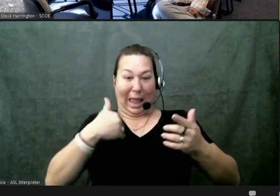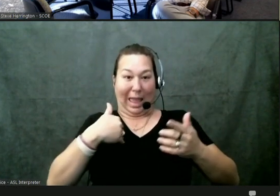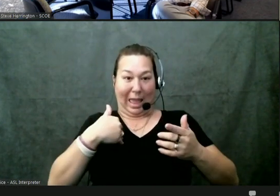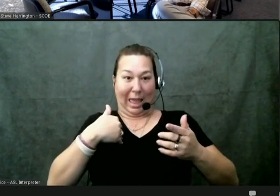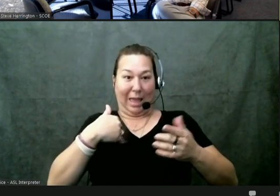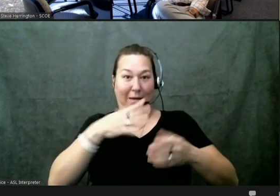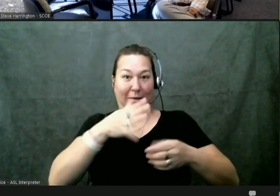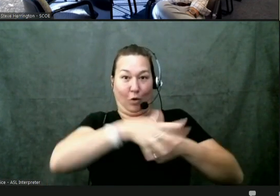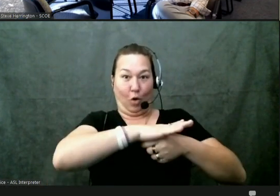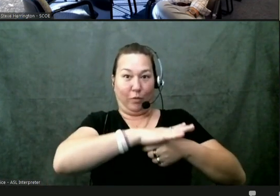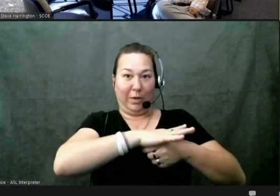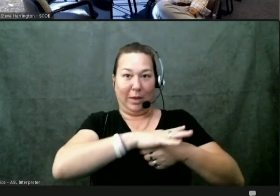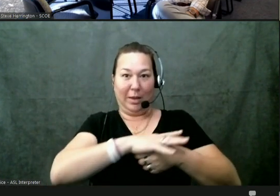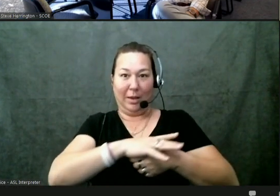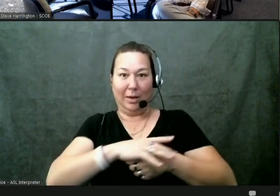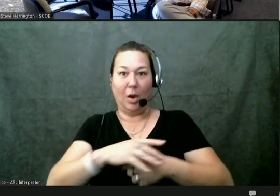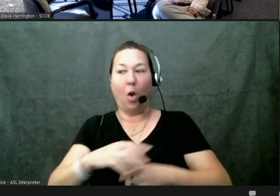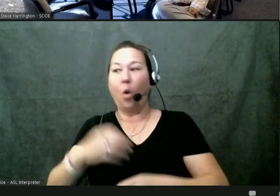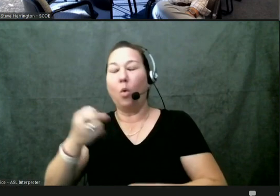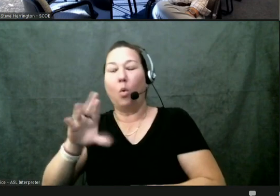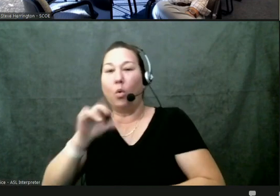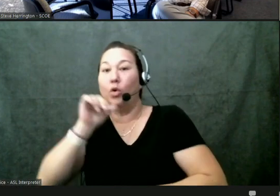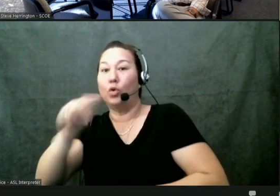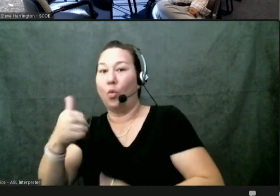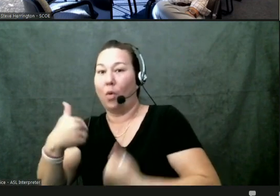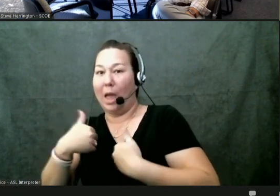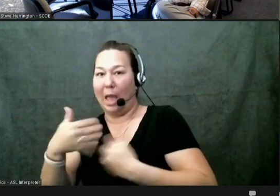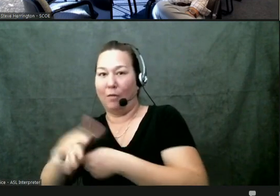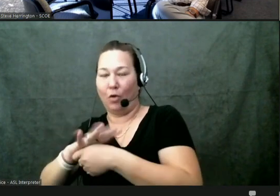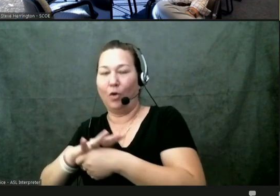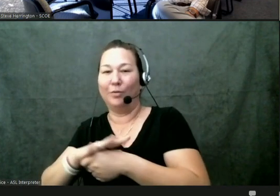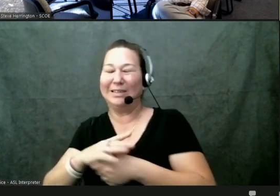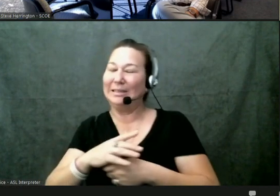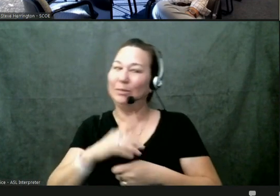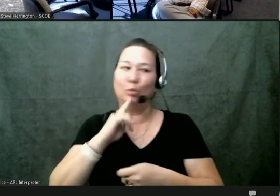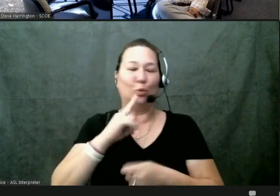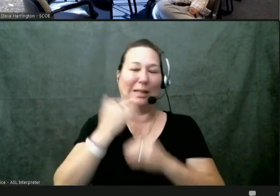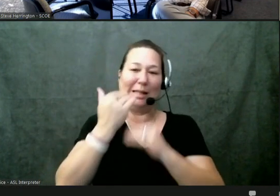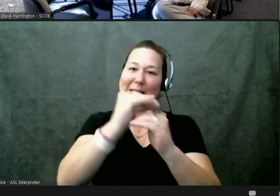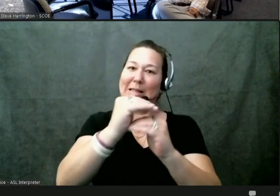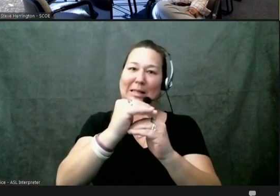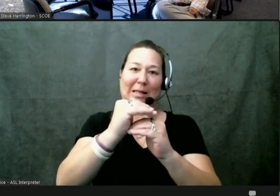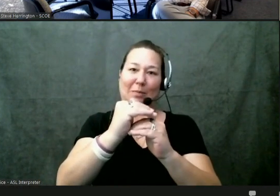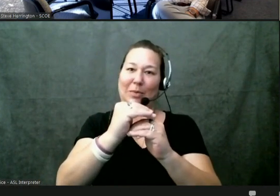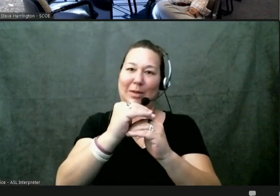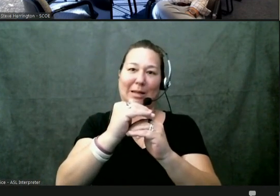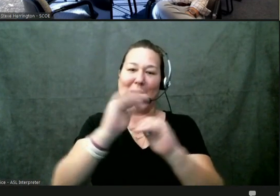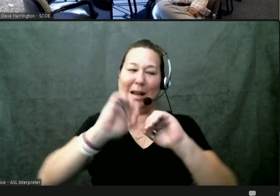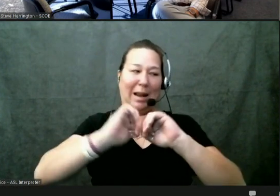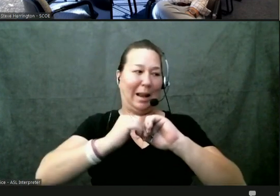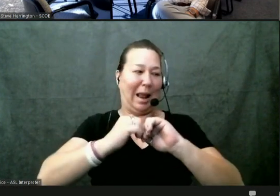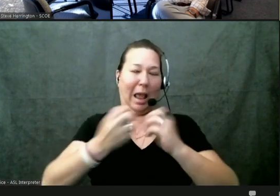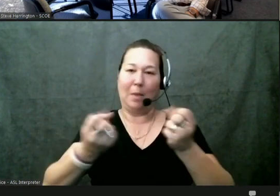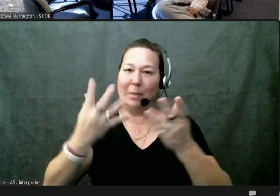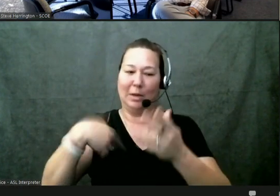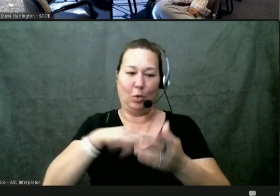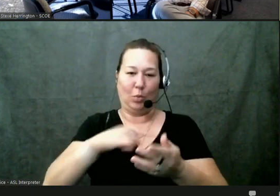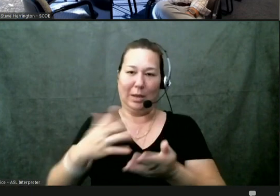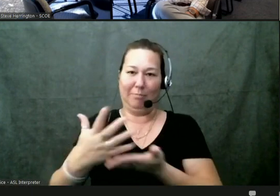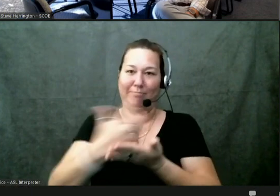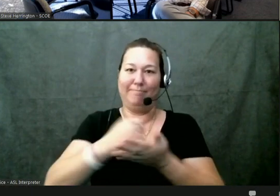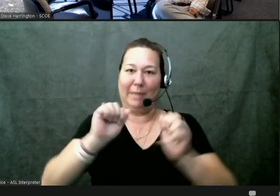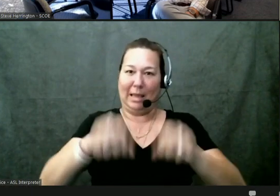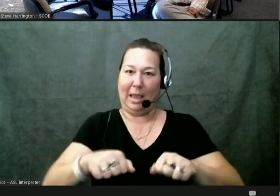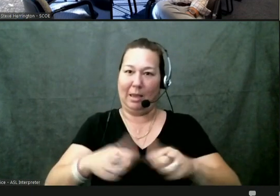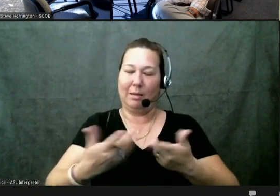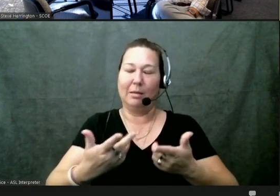supply. And we would love to have, infinite amounts of that testing, but we don't. We get 60 tests a week of Cepheid Gene